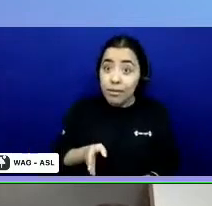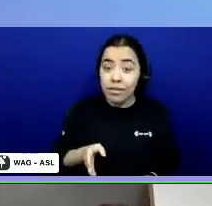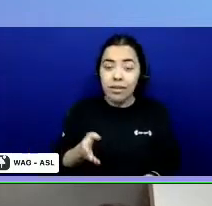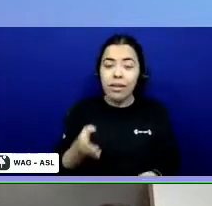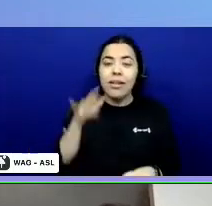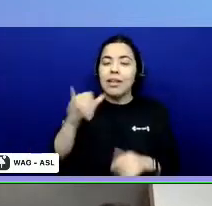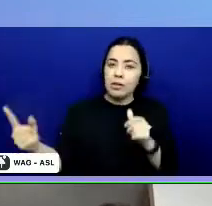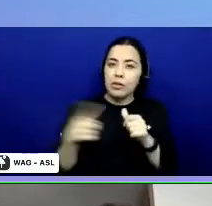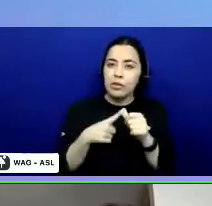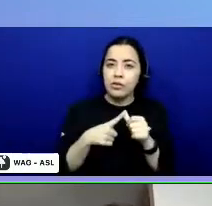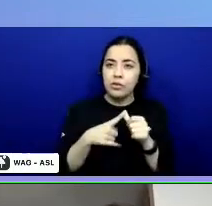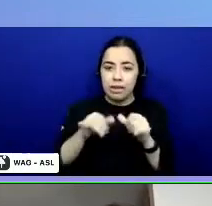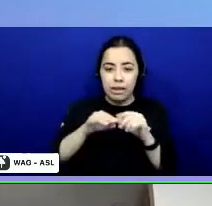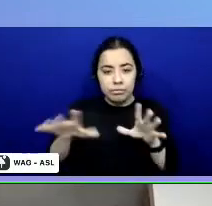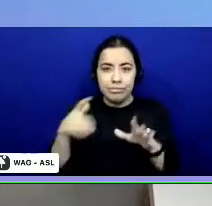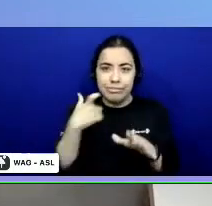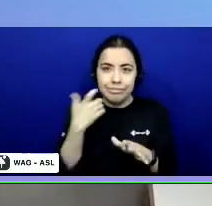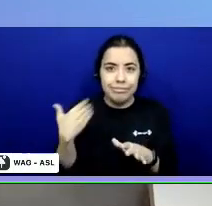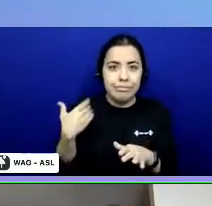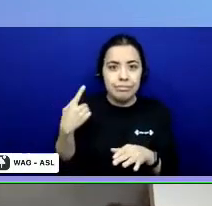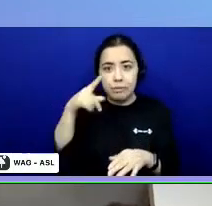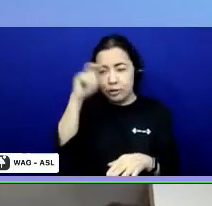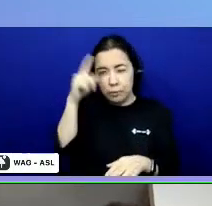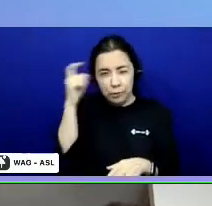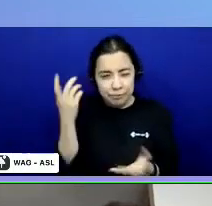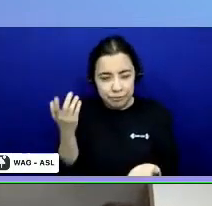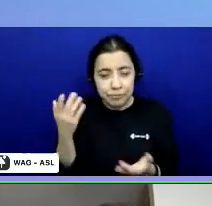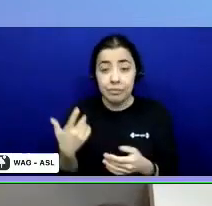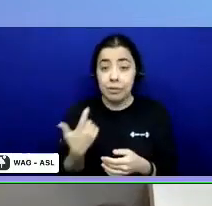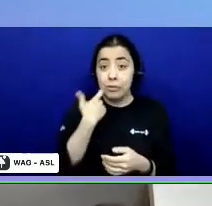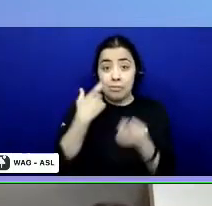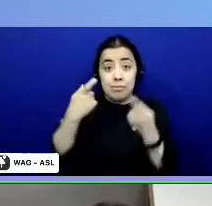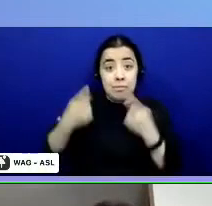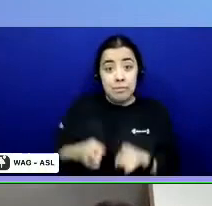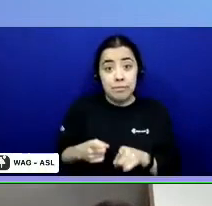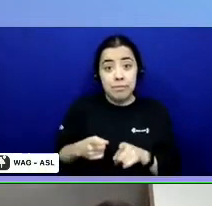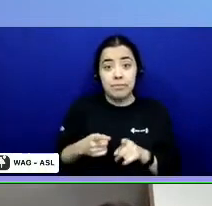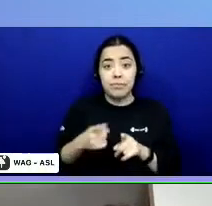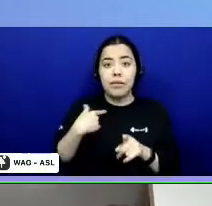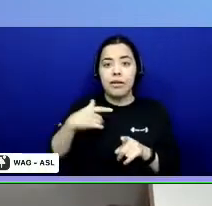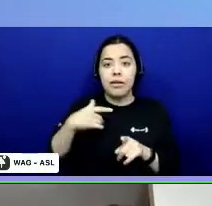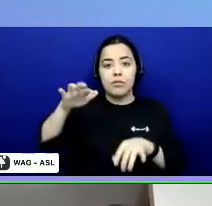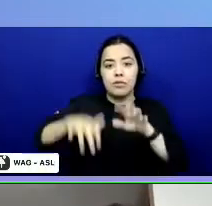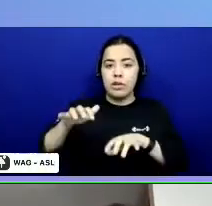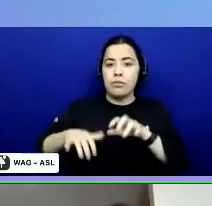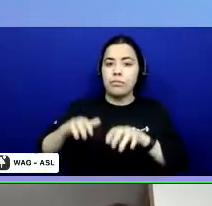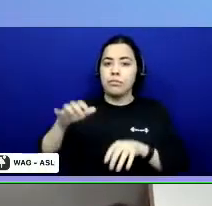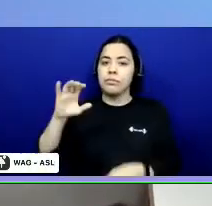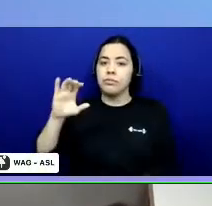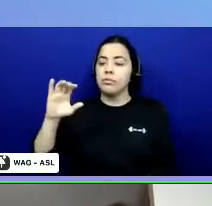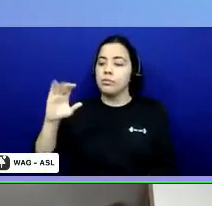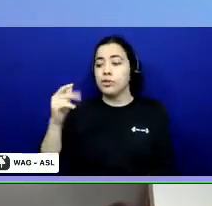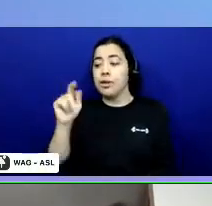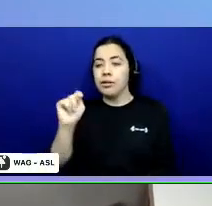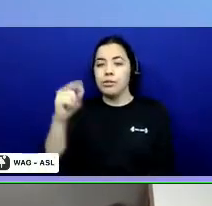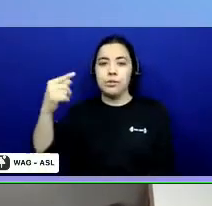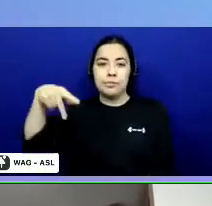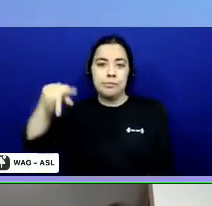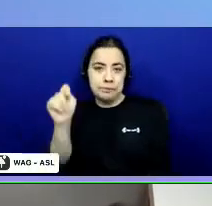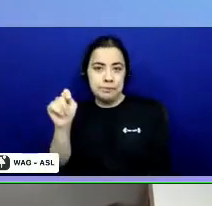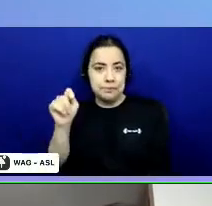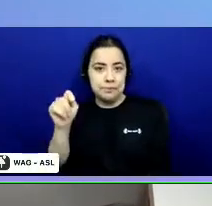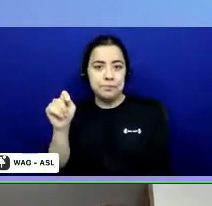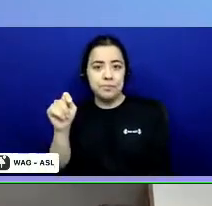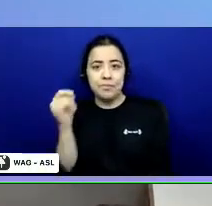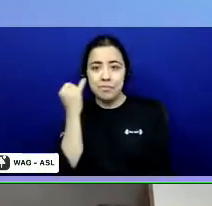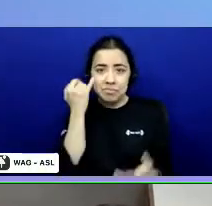first thing that kind of came out over the summer. And then more recently, there's been ChatGPT. And I'm sure most of you have heard about this, but if you